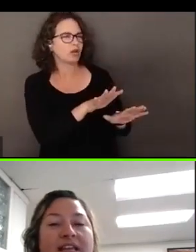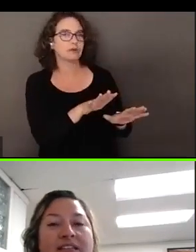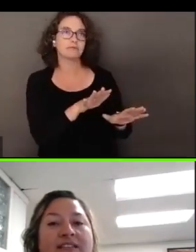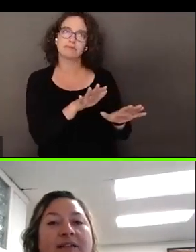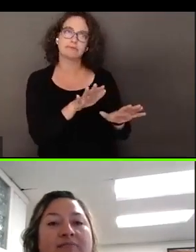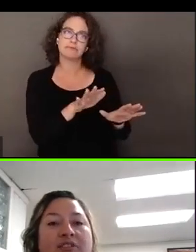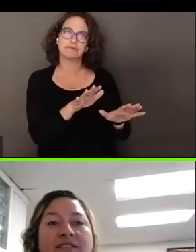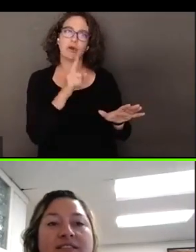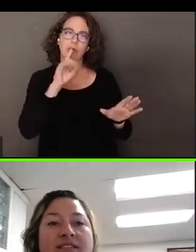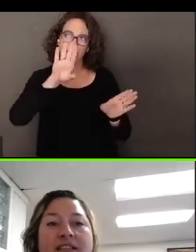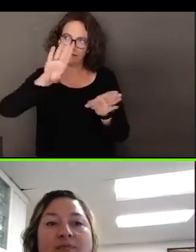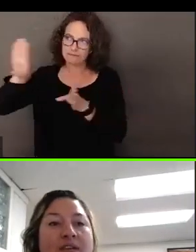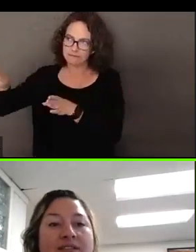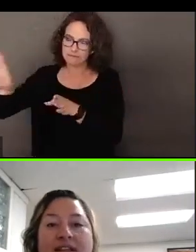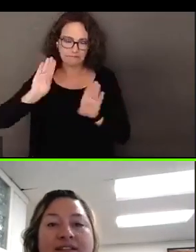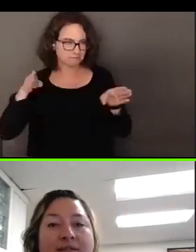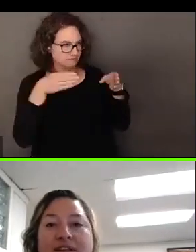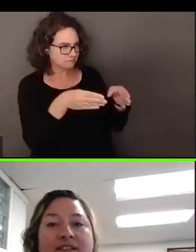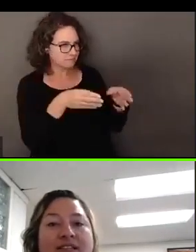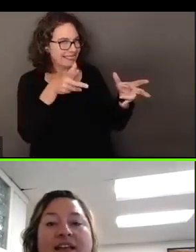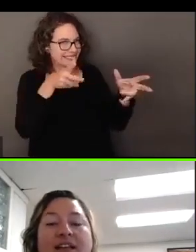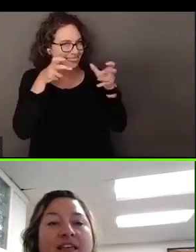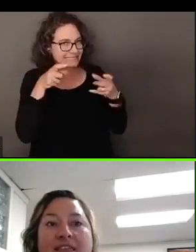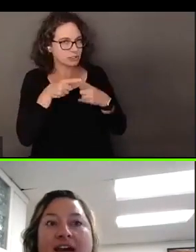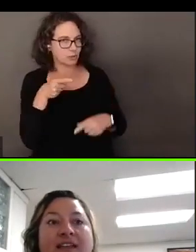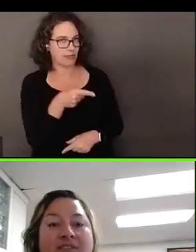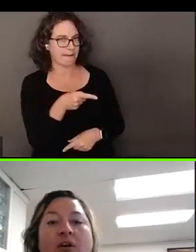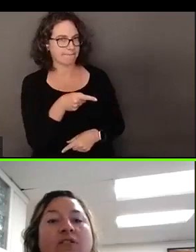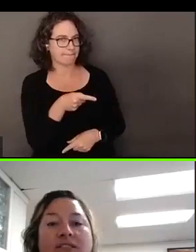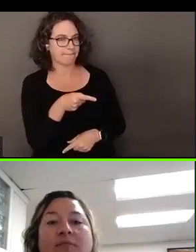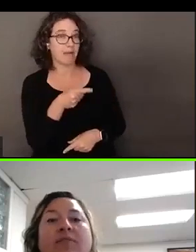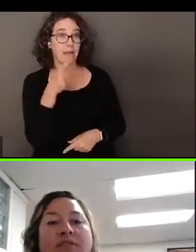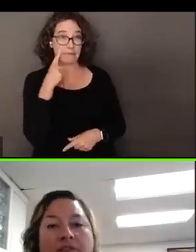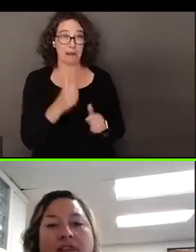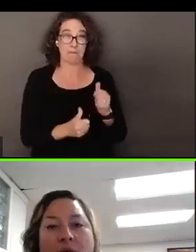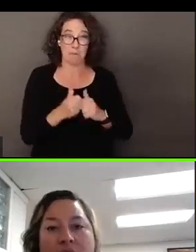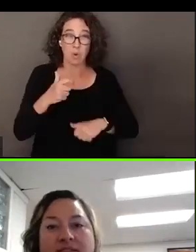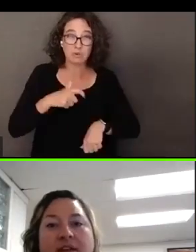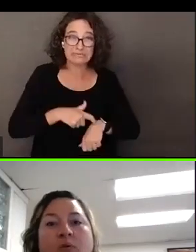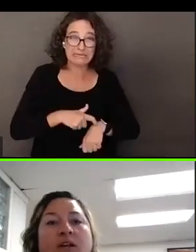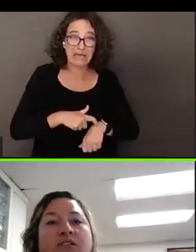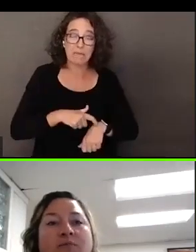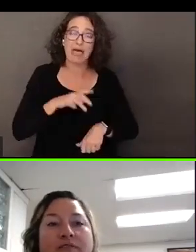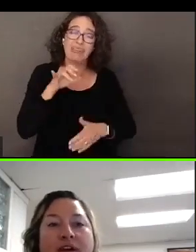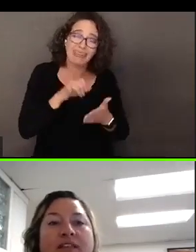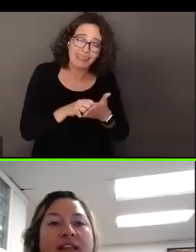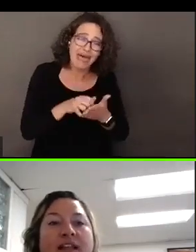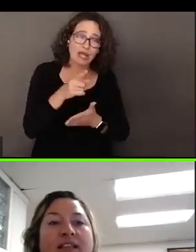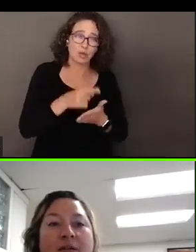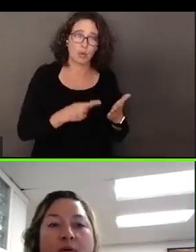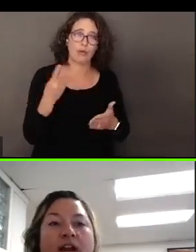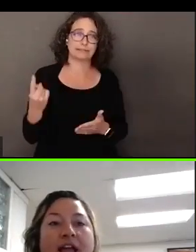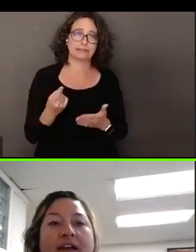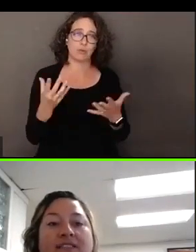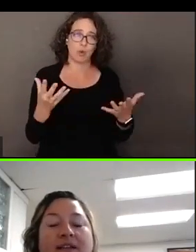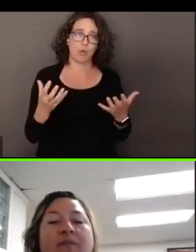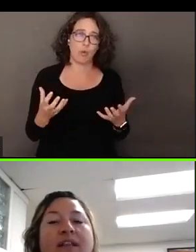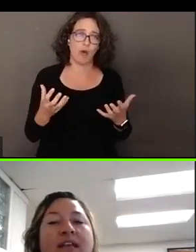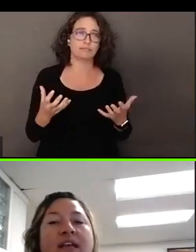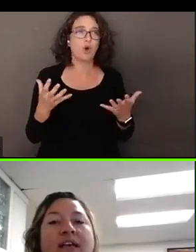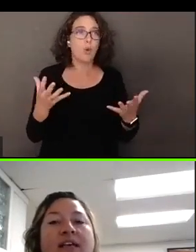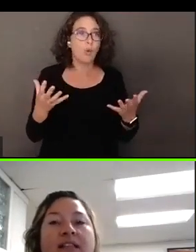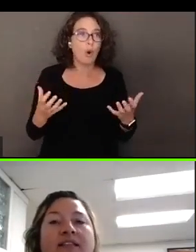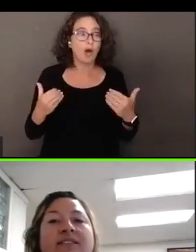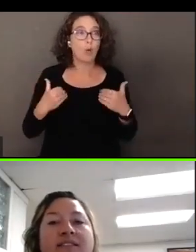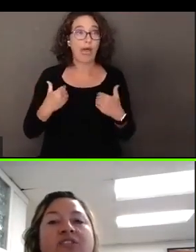really taking the time to listen to them, because 9 times out of 10, that's all somebody really wants. They want to be validated. They want to have